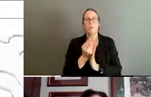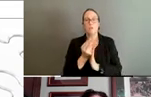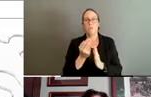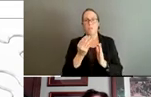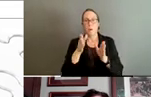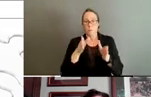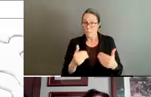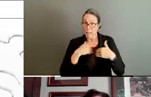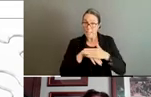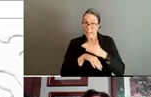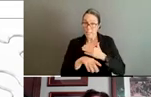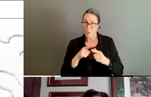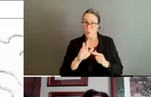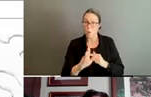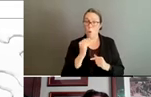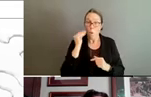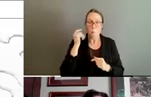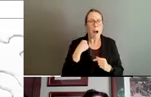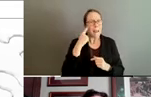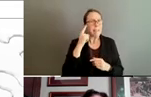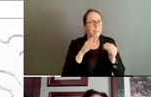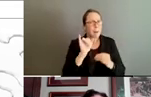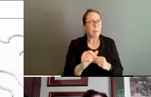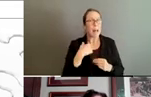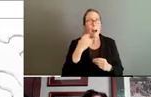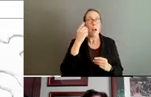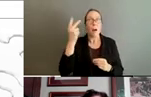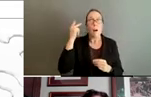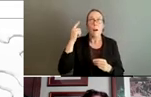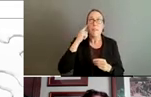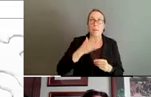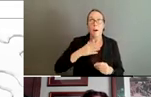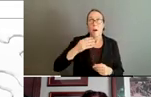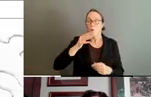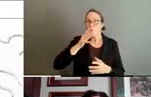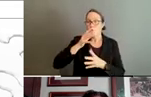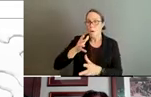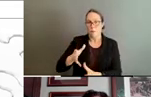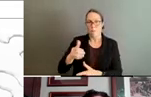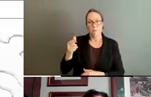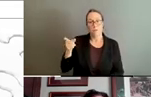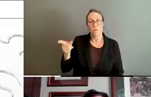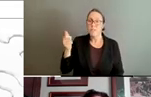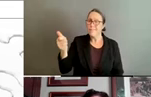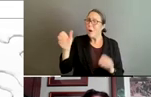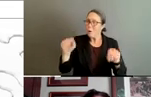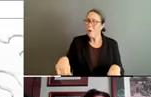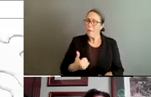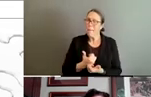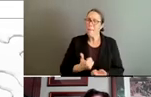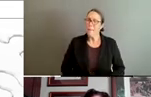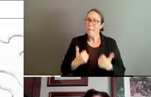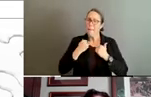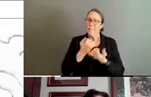grandmother. And my grandmother lives with my aunt and uncle, and you know, she could live very independently. They were able to go